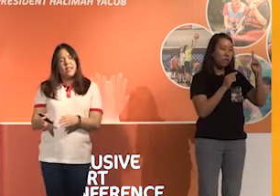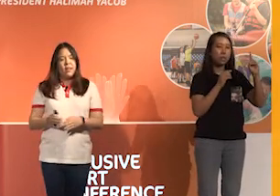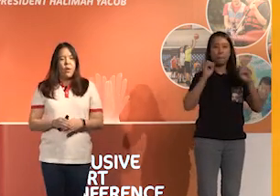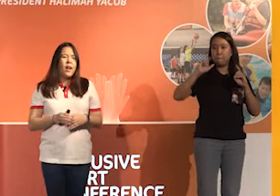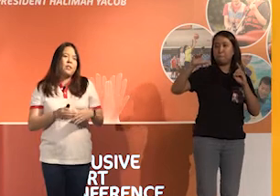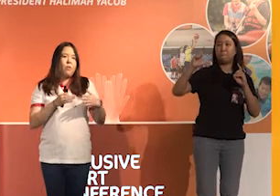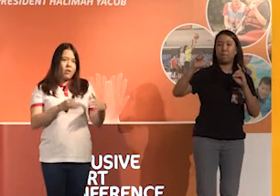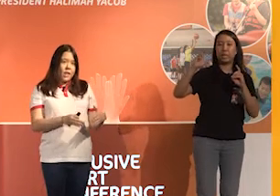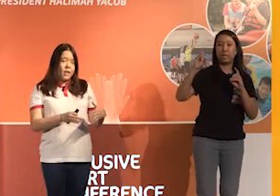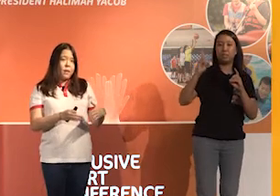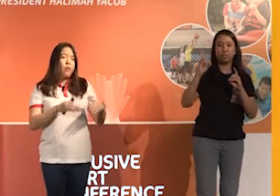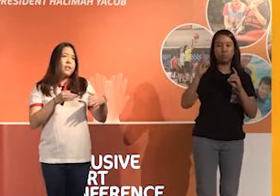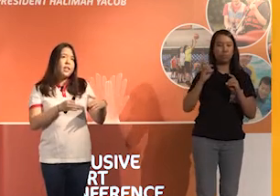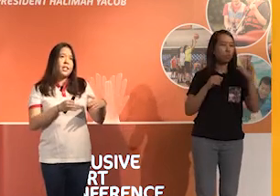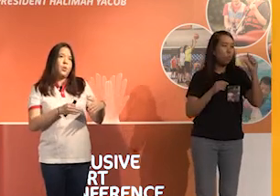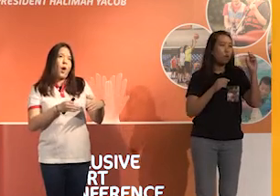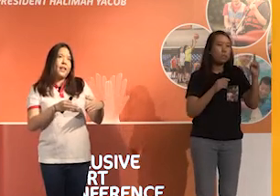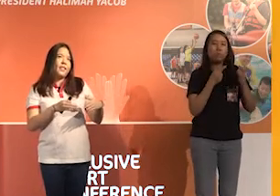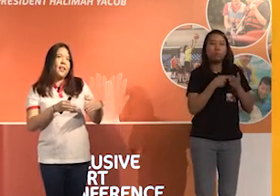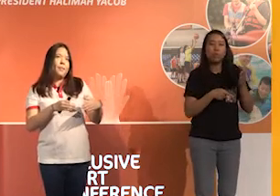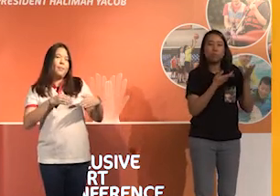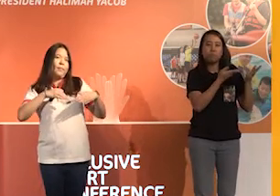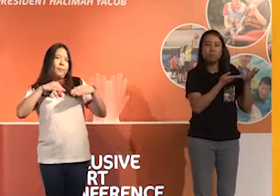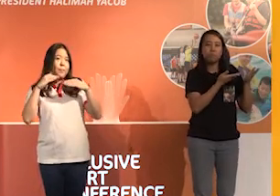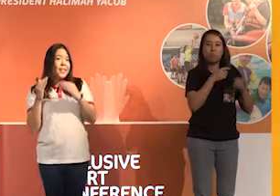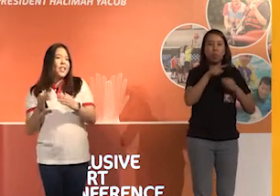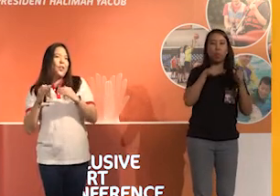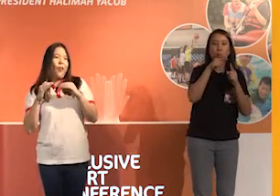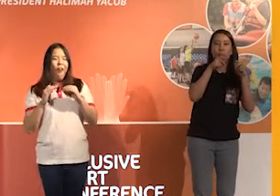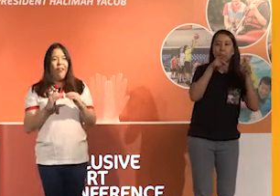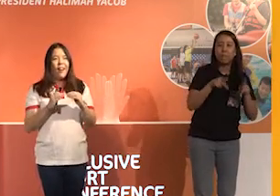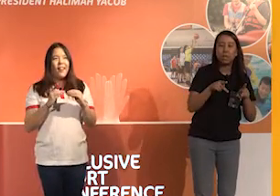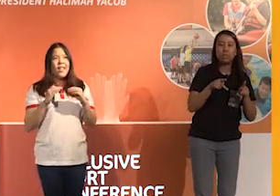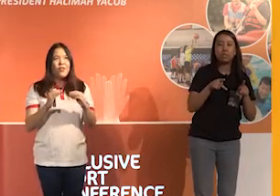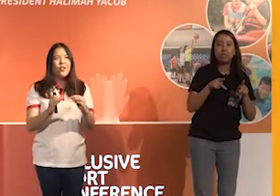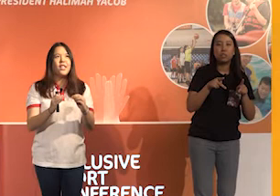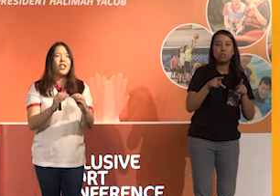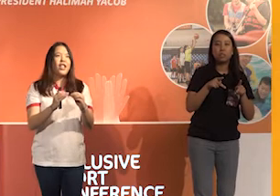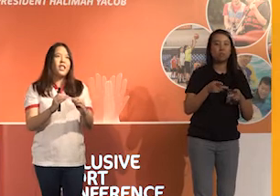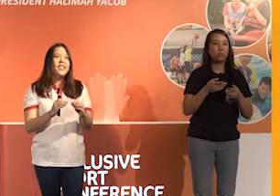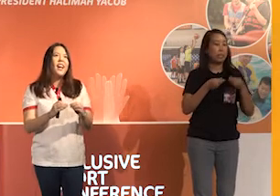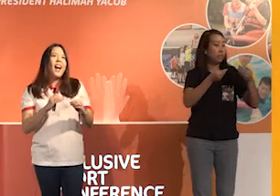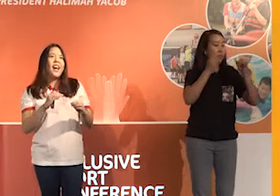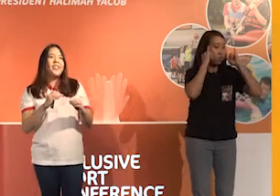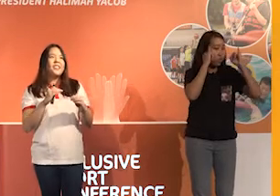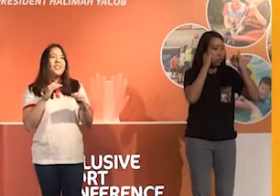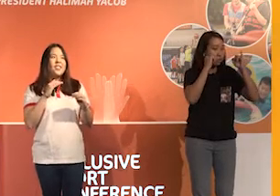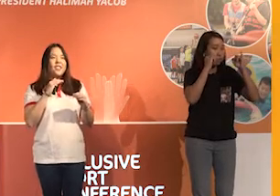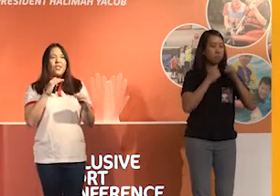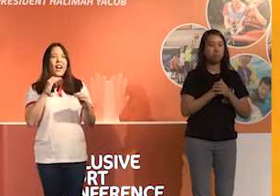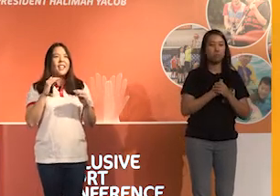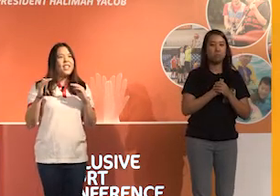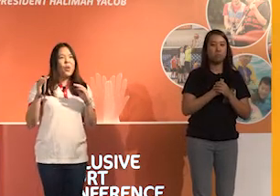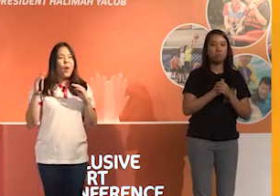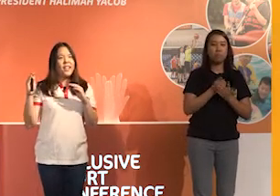T? What is small t? Small t is when a person give you a instruction and